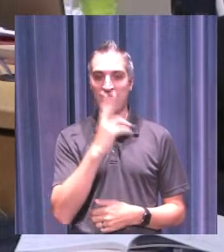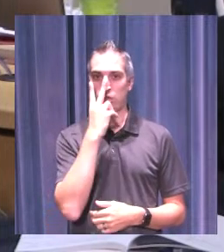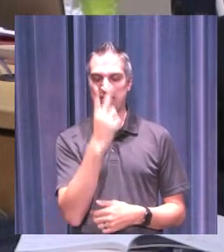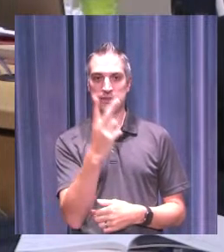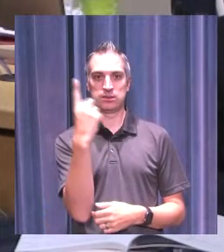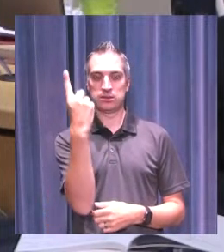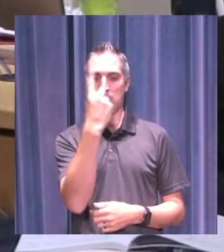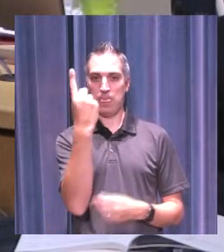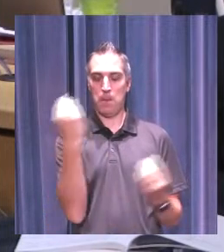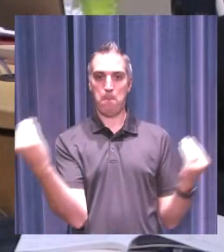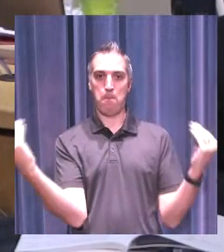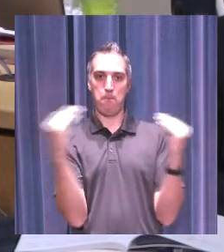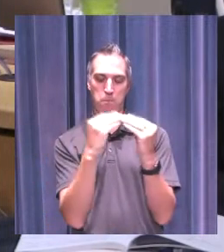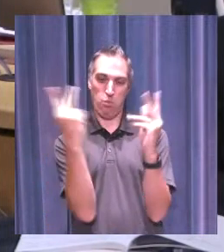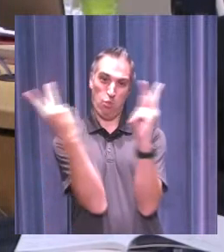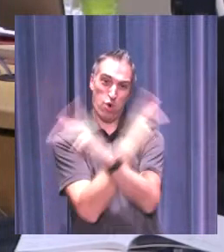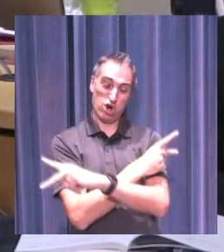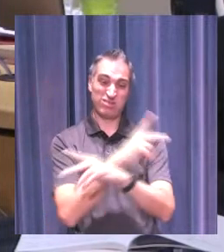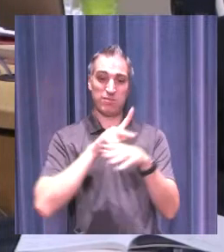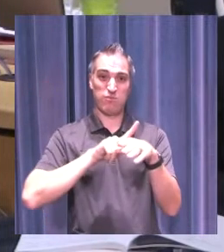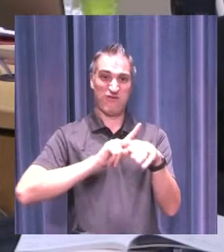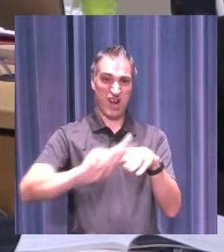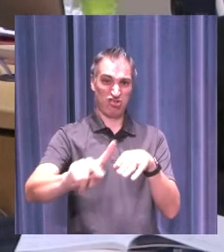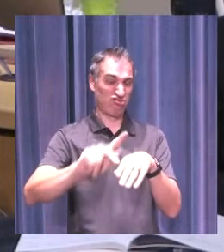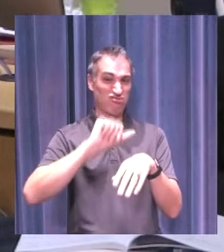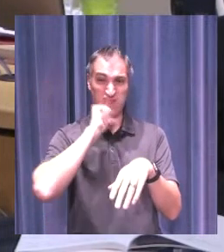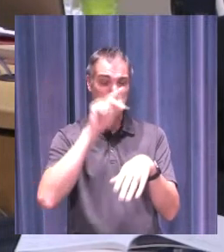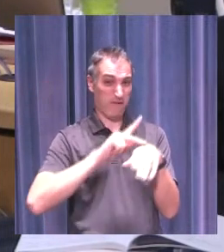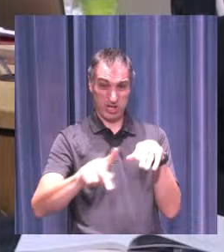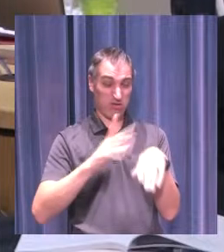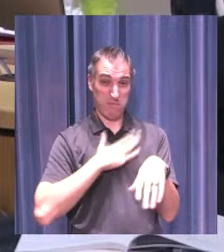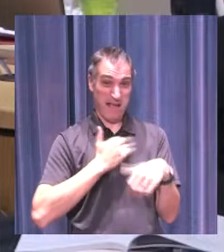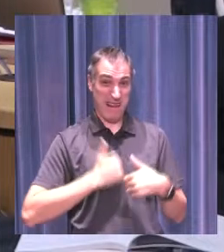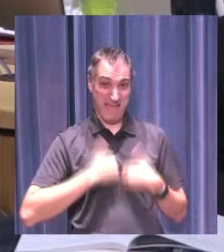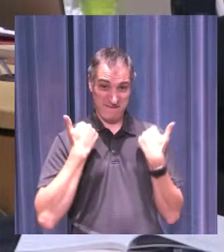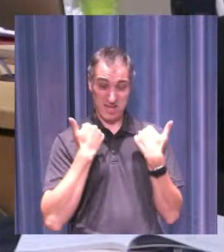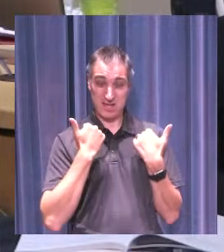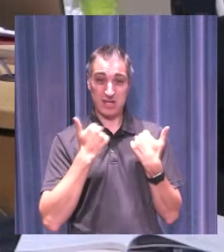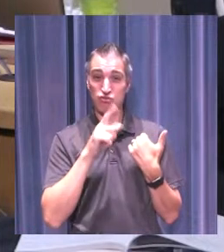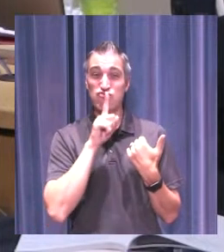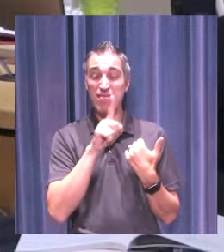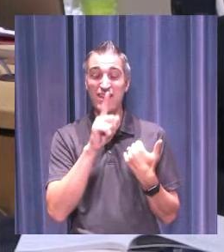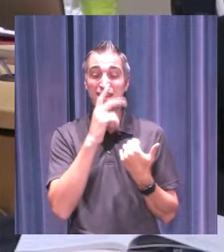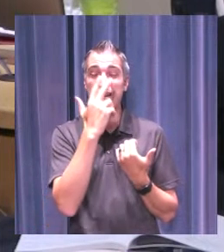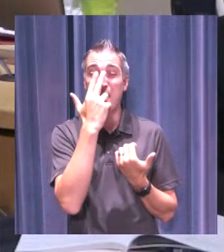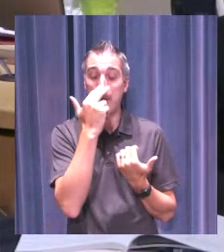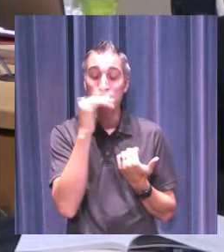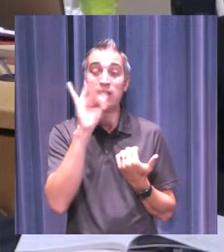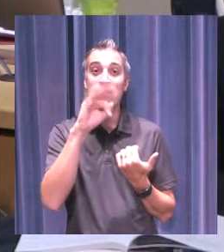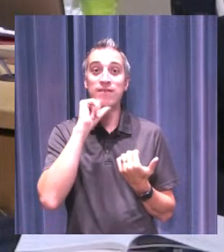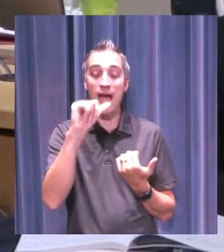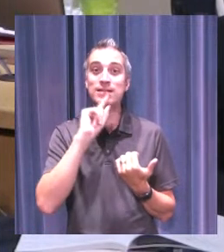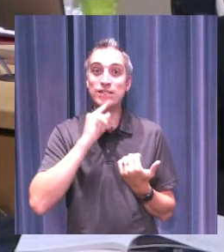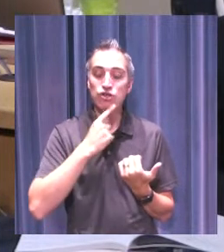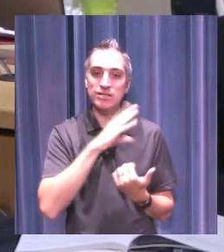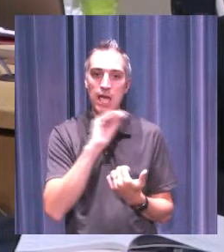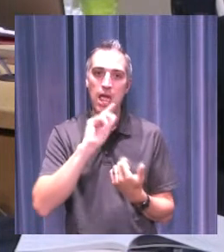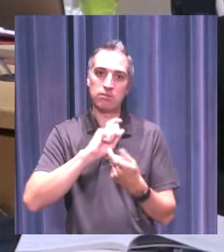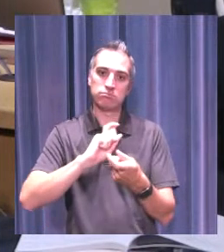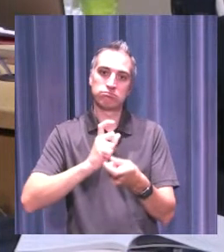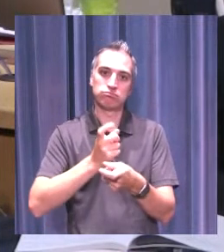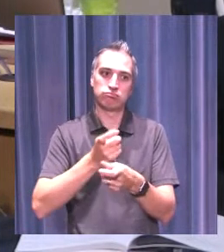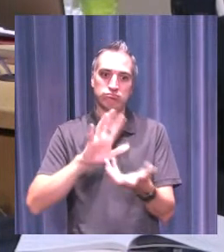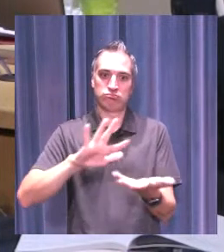anything more egregious and unprofessional in my life. It would be comical if it weren't so serious and detrimental to the administrators,